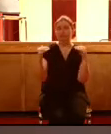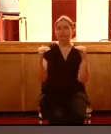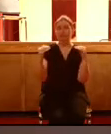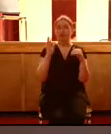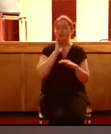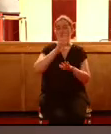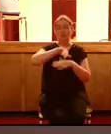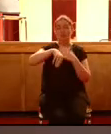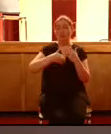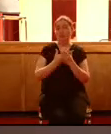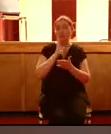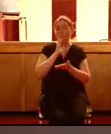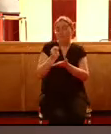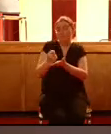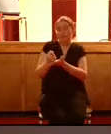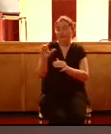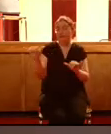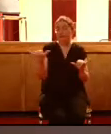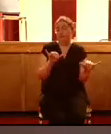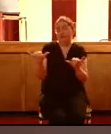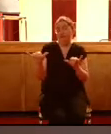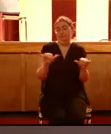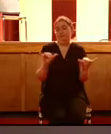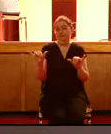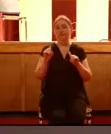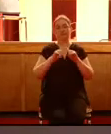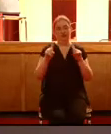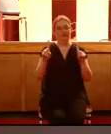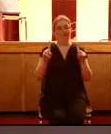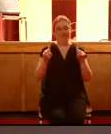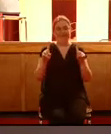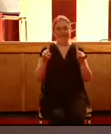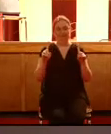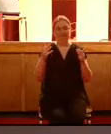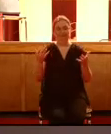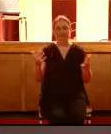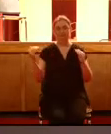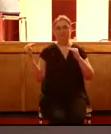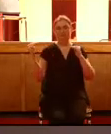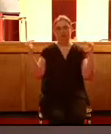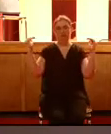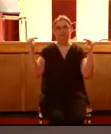all be treated the same. But definitely equitable.